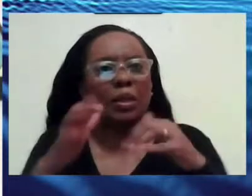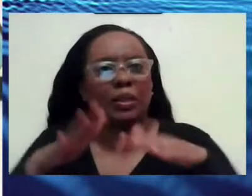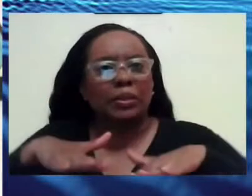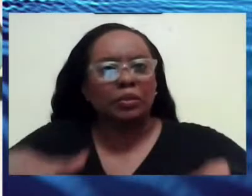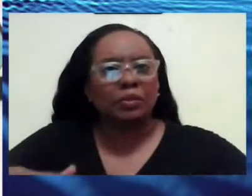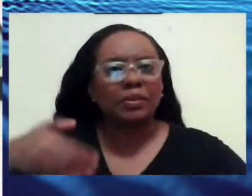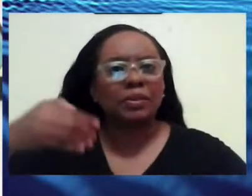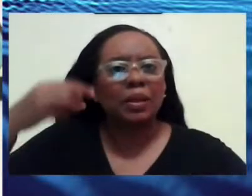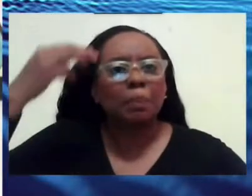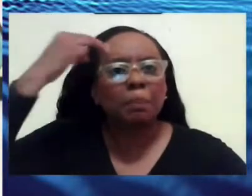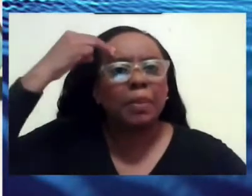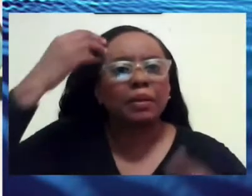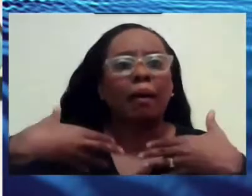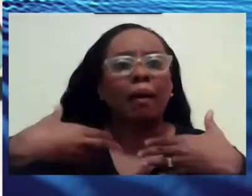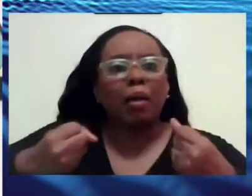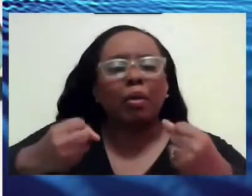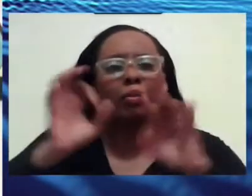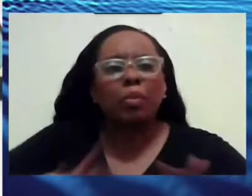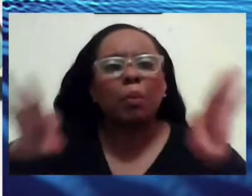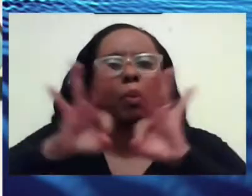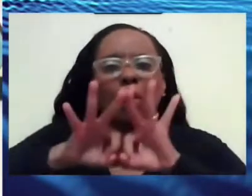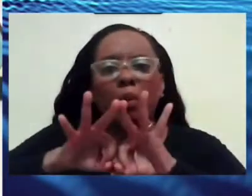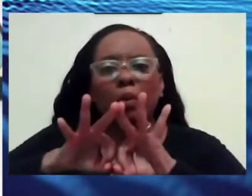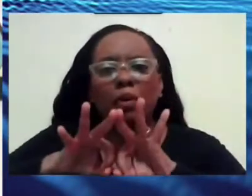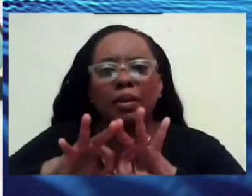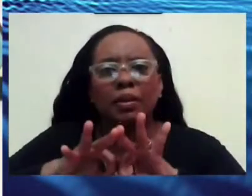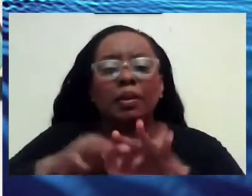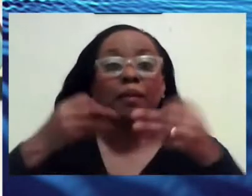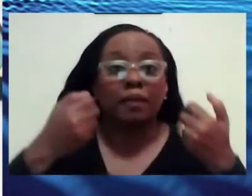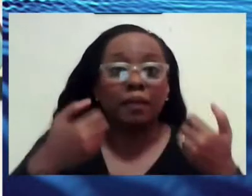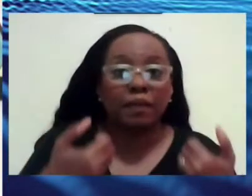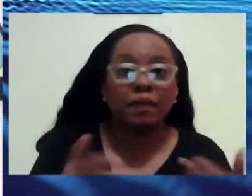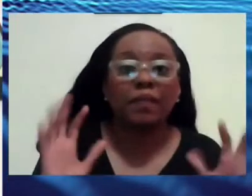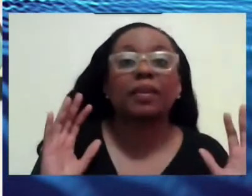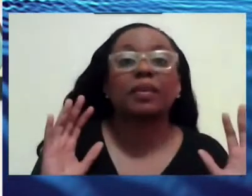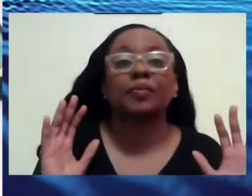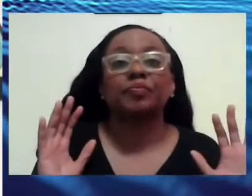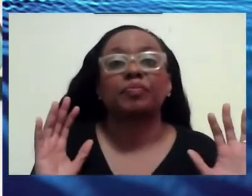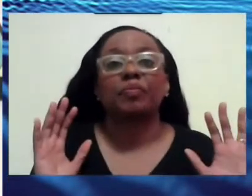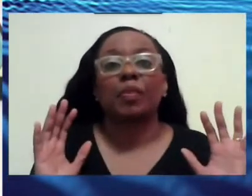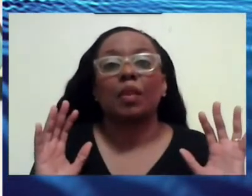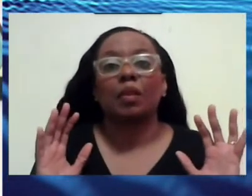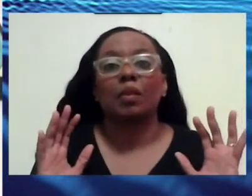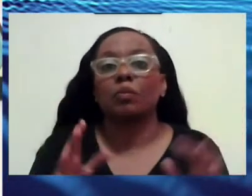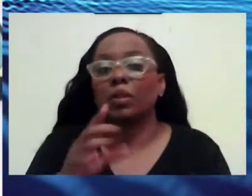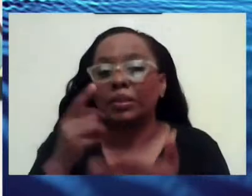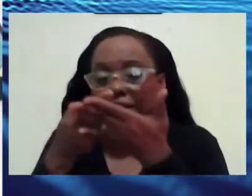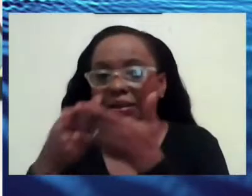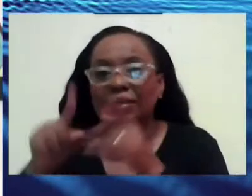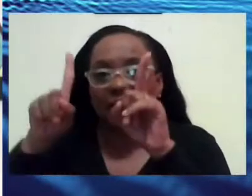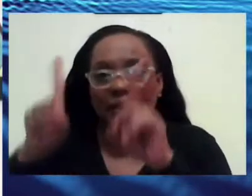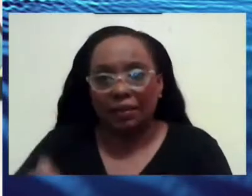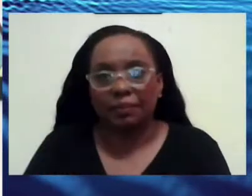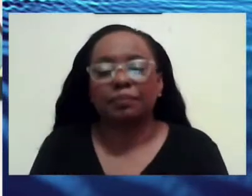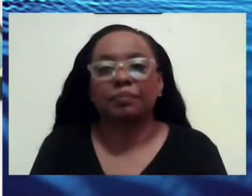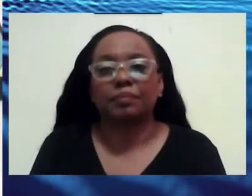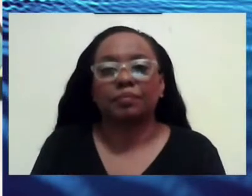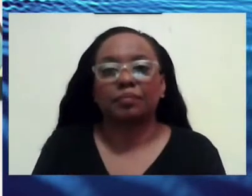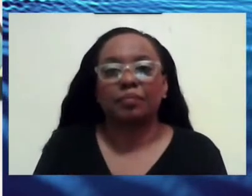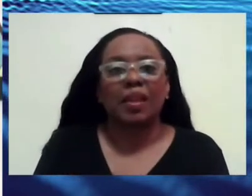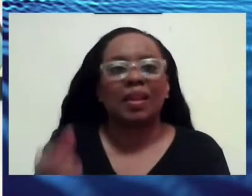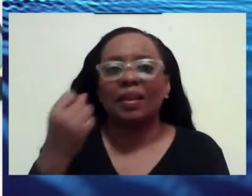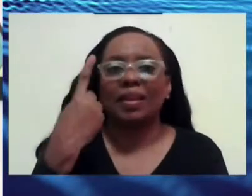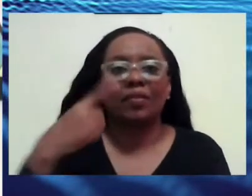particular, and then being able to make a decision on an examination. I think I'm on record as making it clear the examination is not going to define these children's